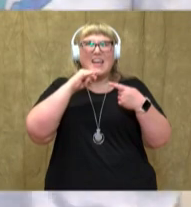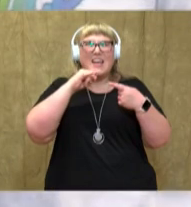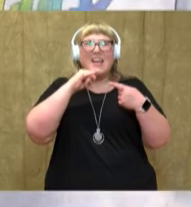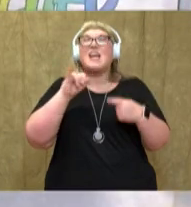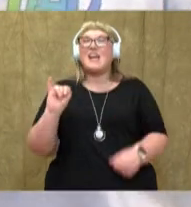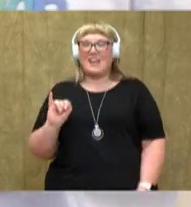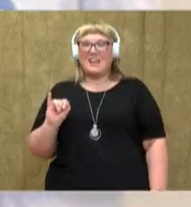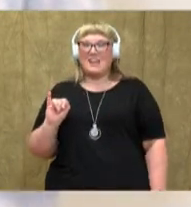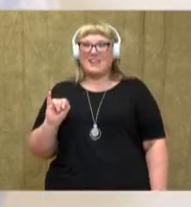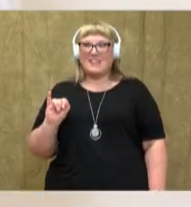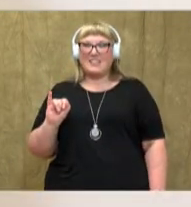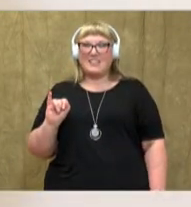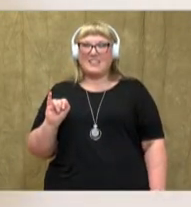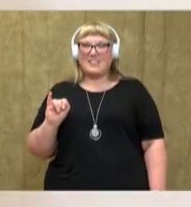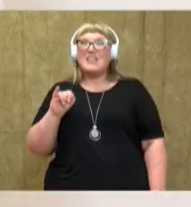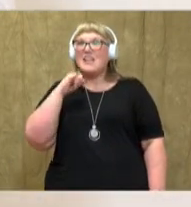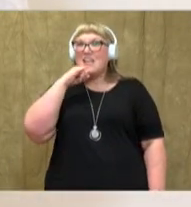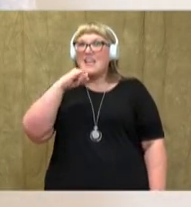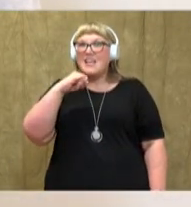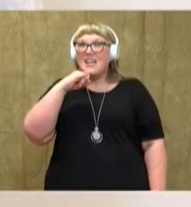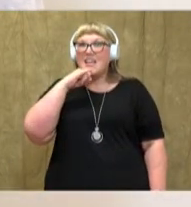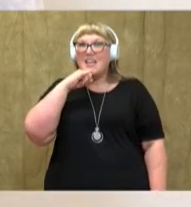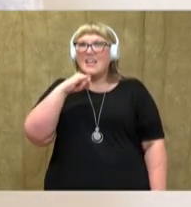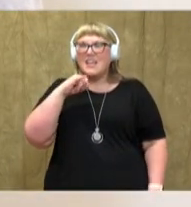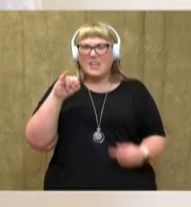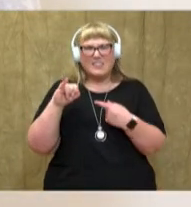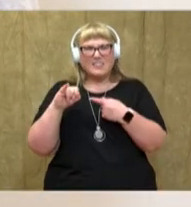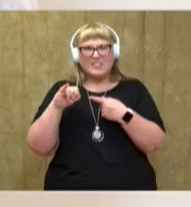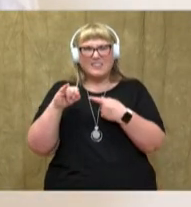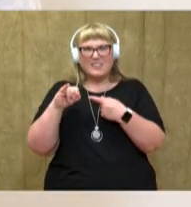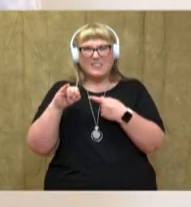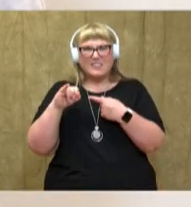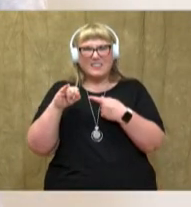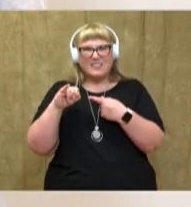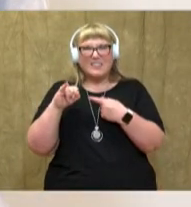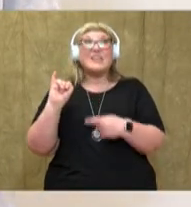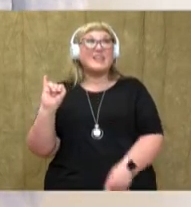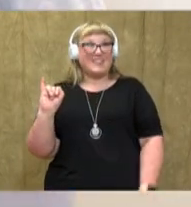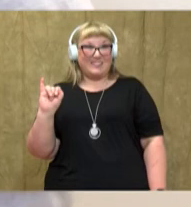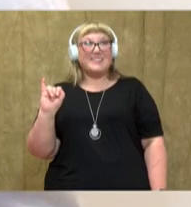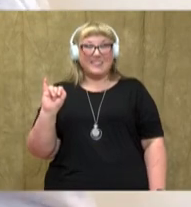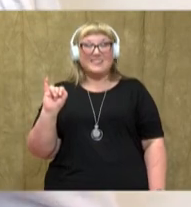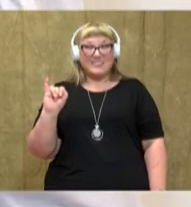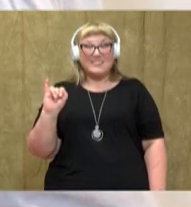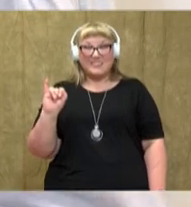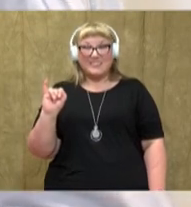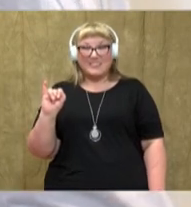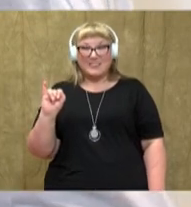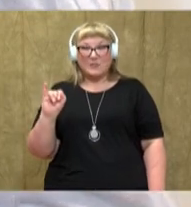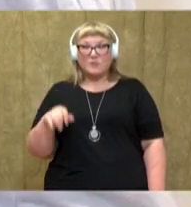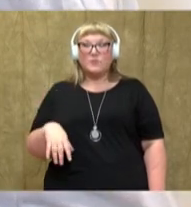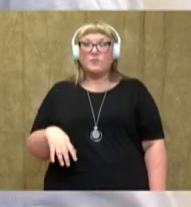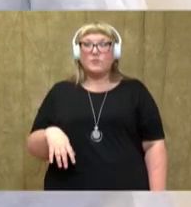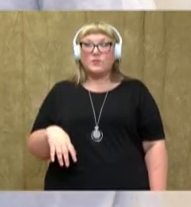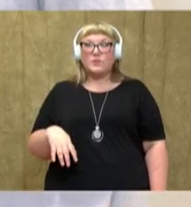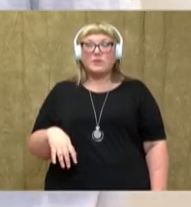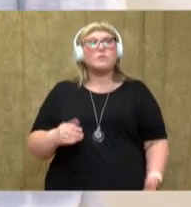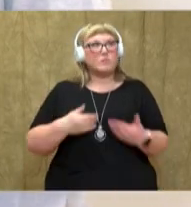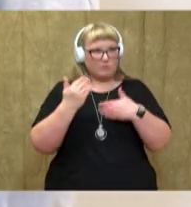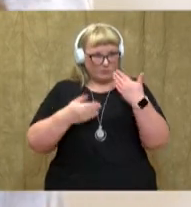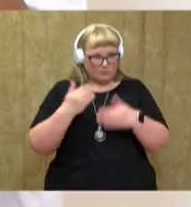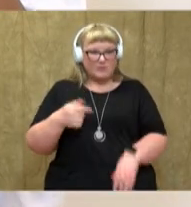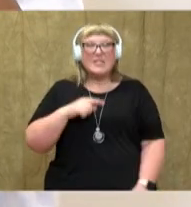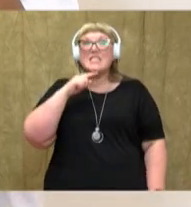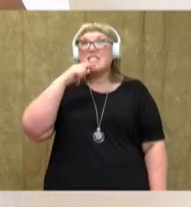Very good. What vowel is making that short vowel sound? I. Absolutely the letter I. Let's keep